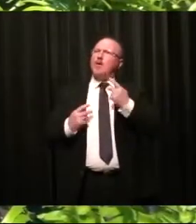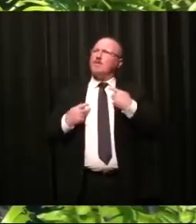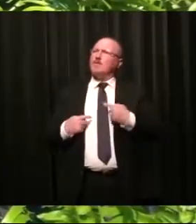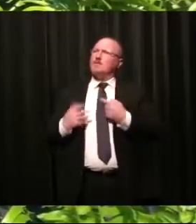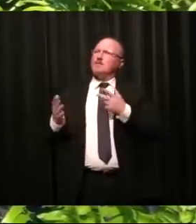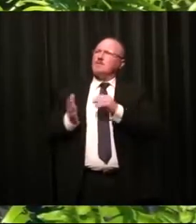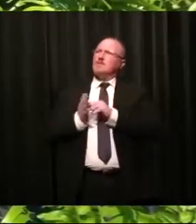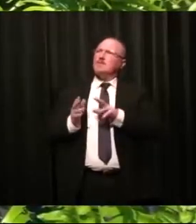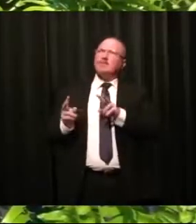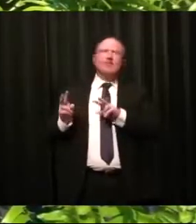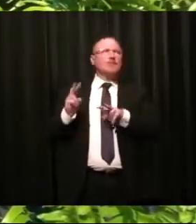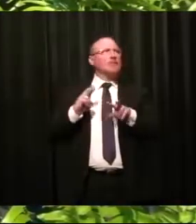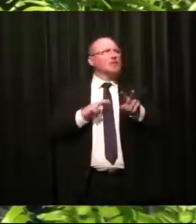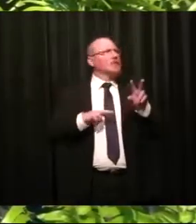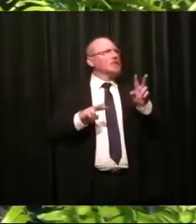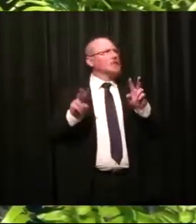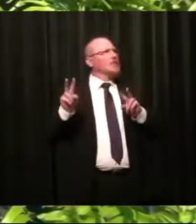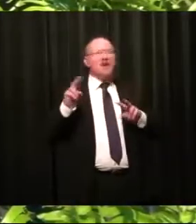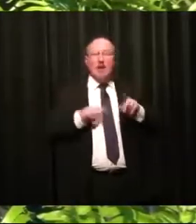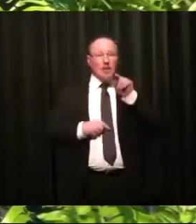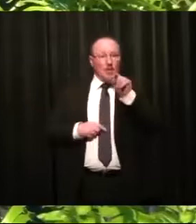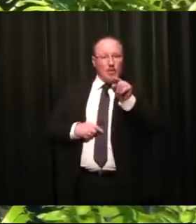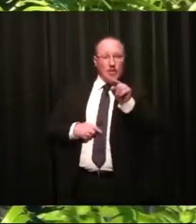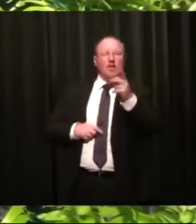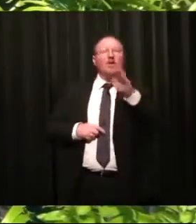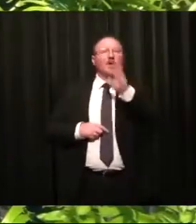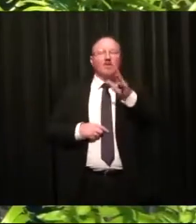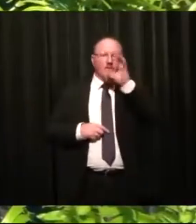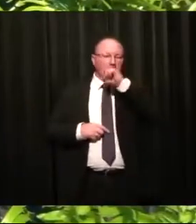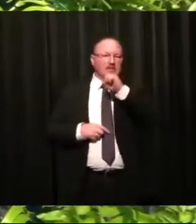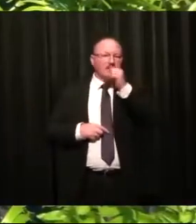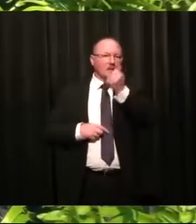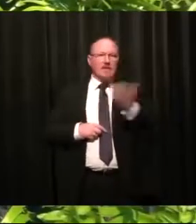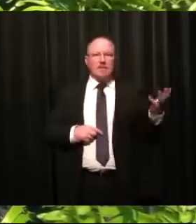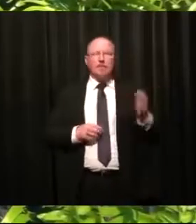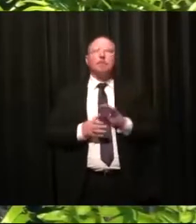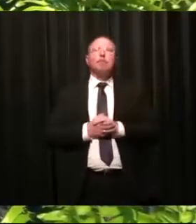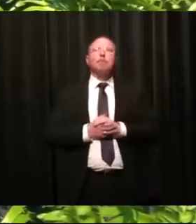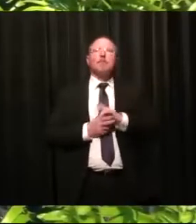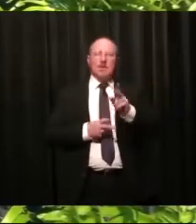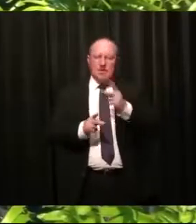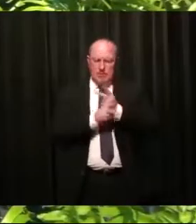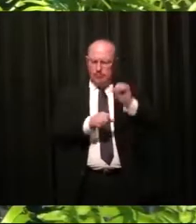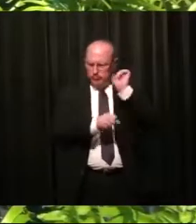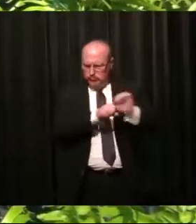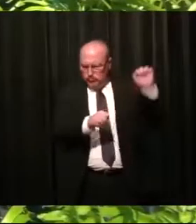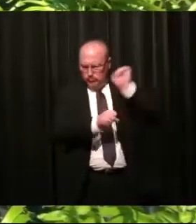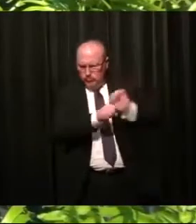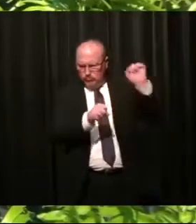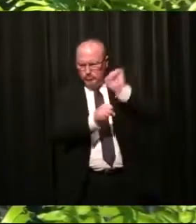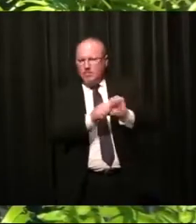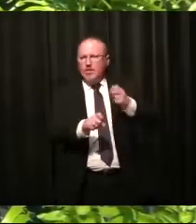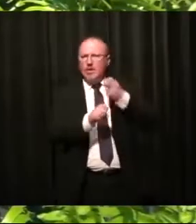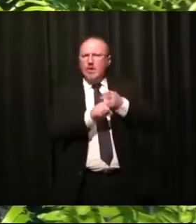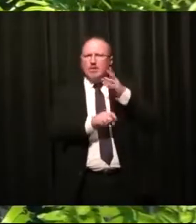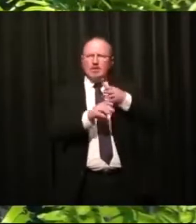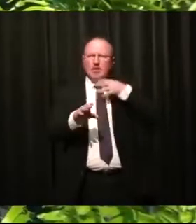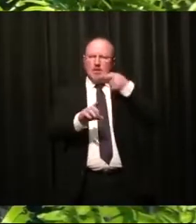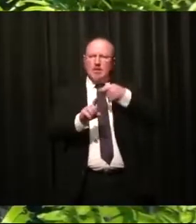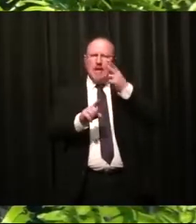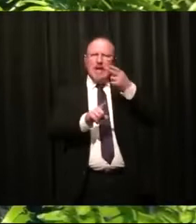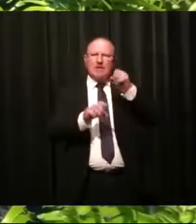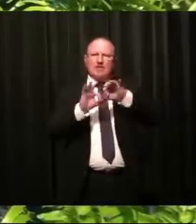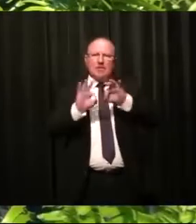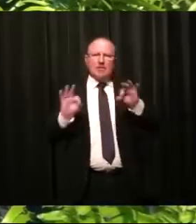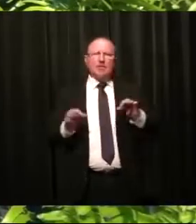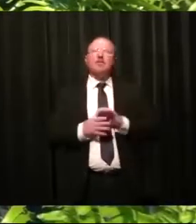our hallways physically as a student, you never missed a beat. You kept working hard towards your